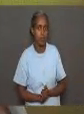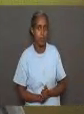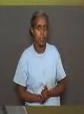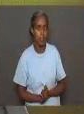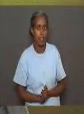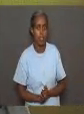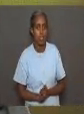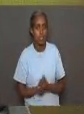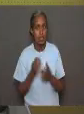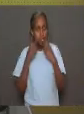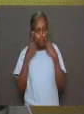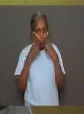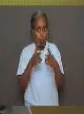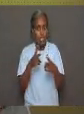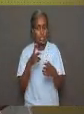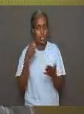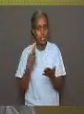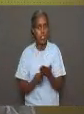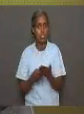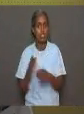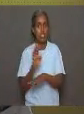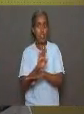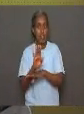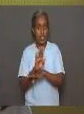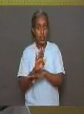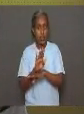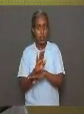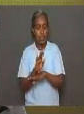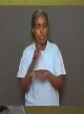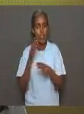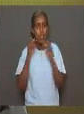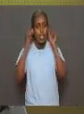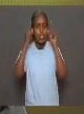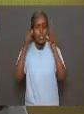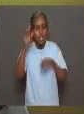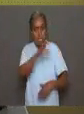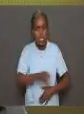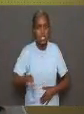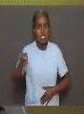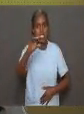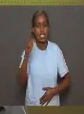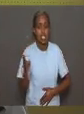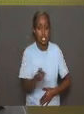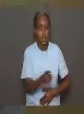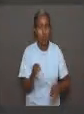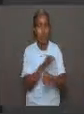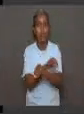Let us watch this video to help you understand circular permutations.